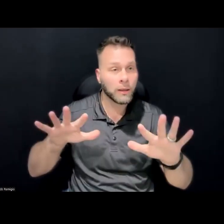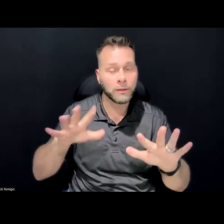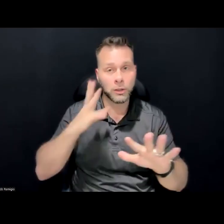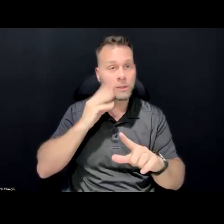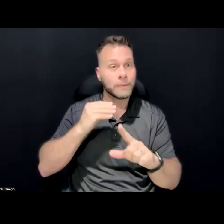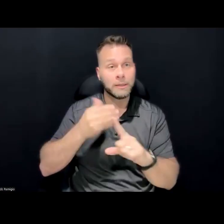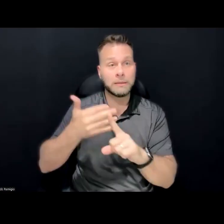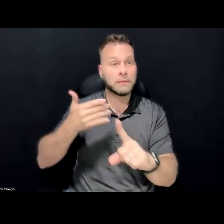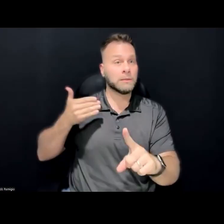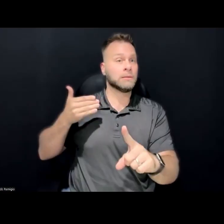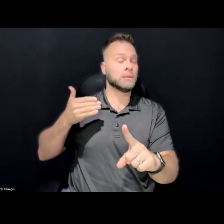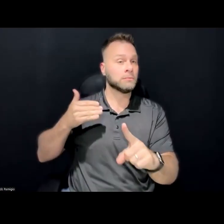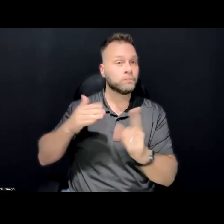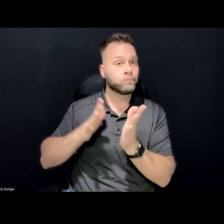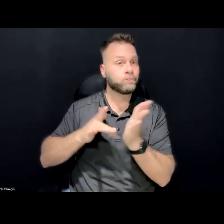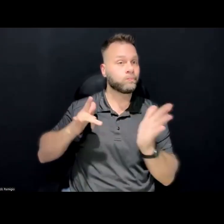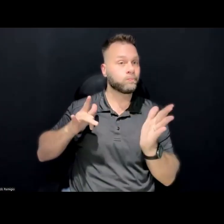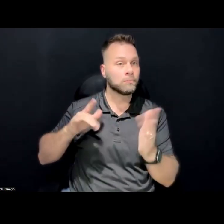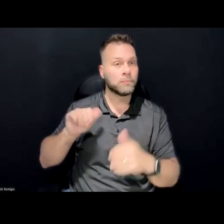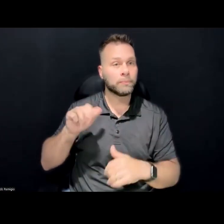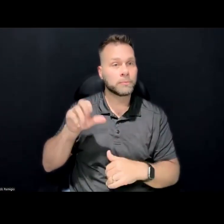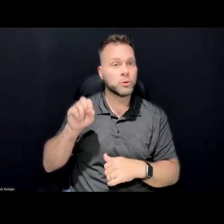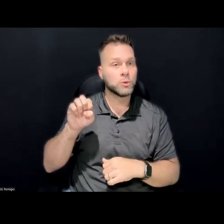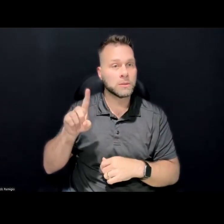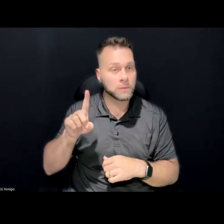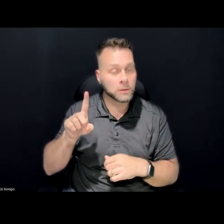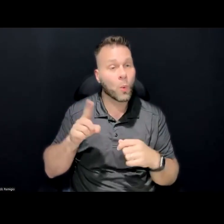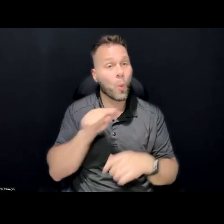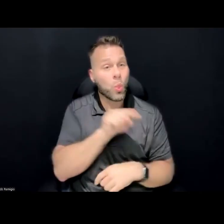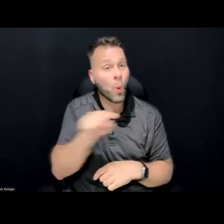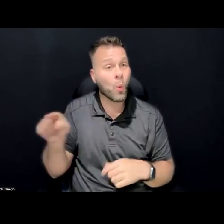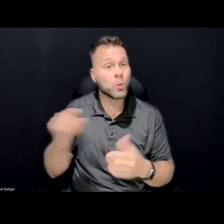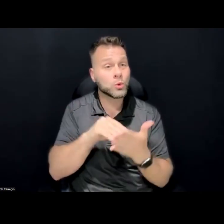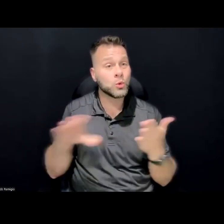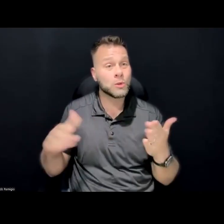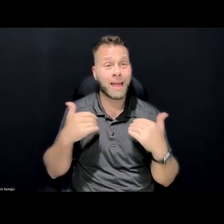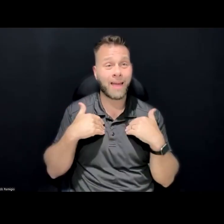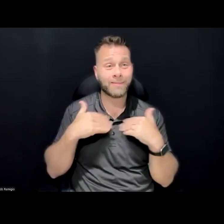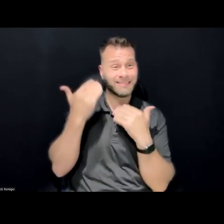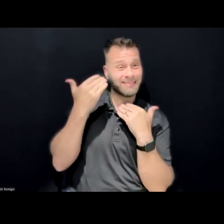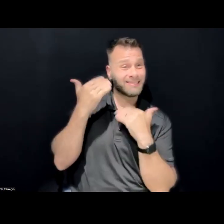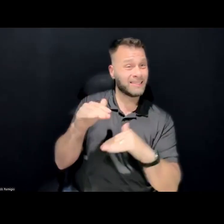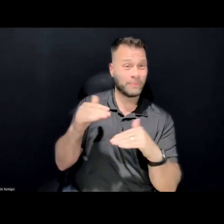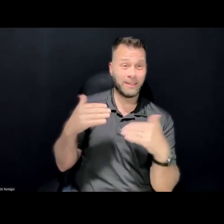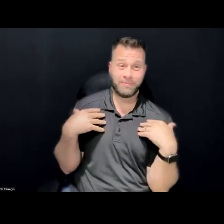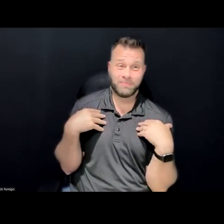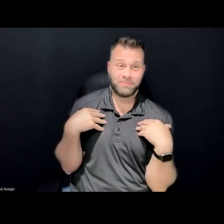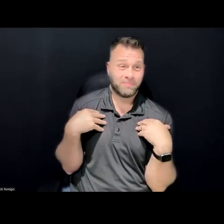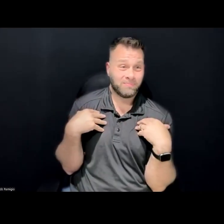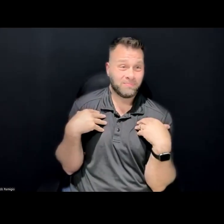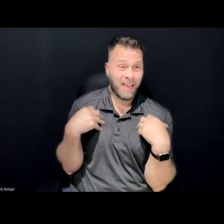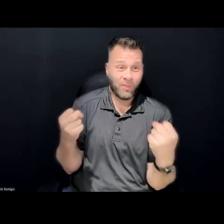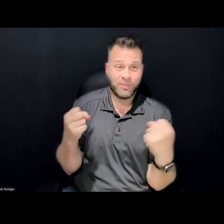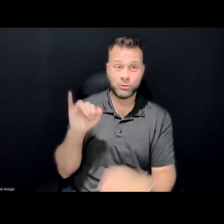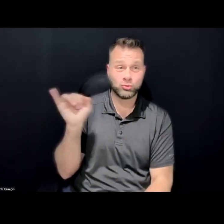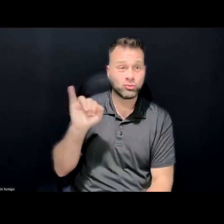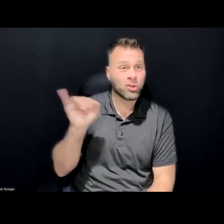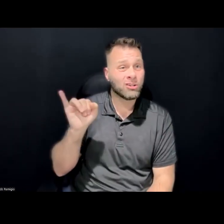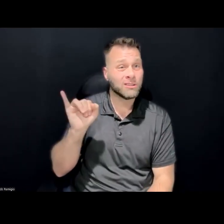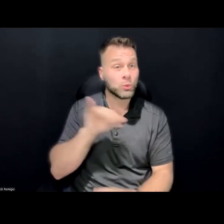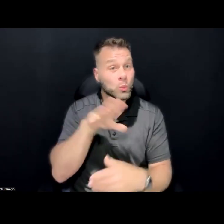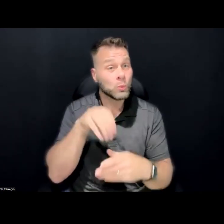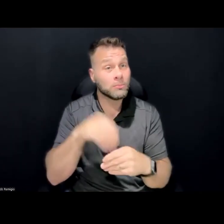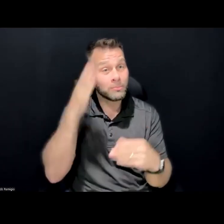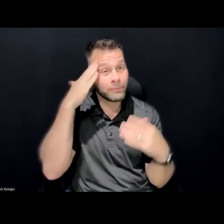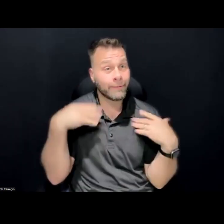been abused. So these students have limited mass health, which does not cover mental health. So the IAC, the